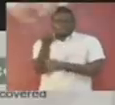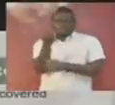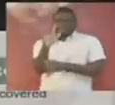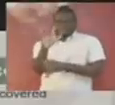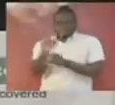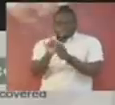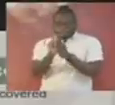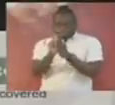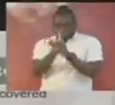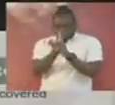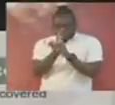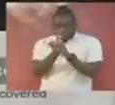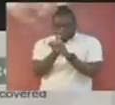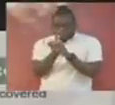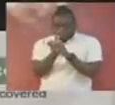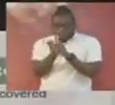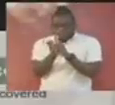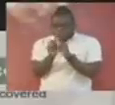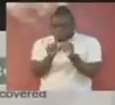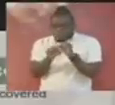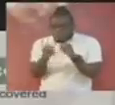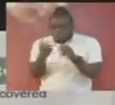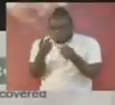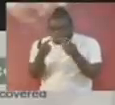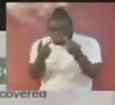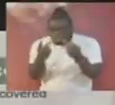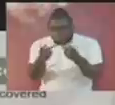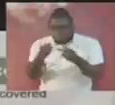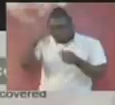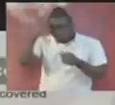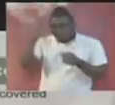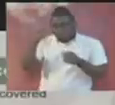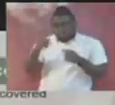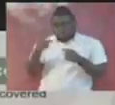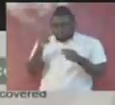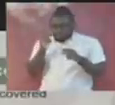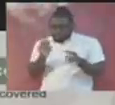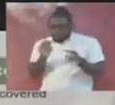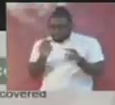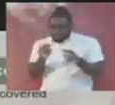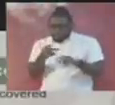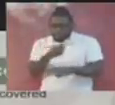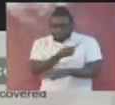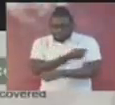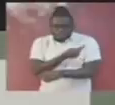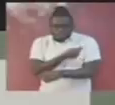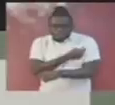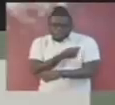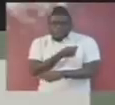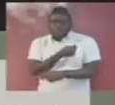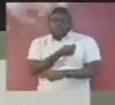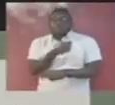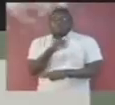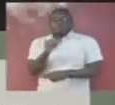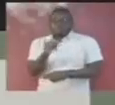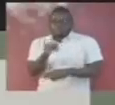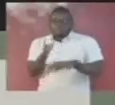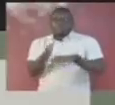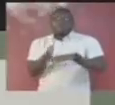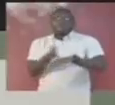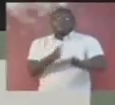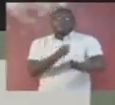the individuals were being monitored, and all the individuals did recover. Next slide.